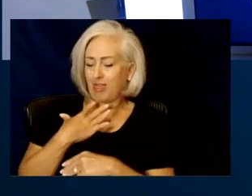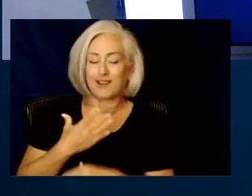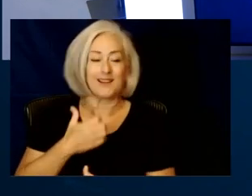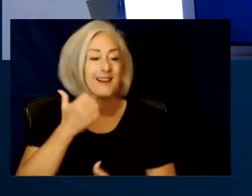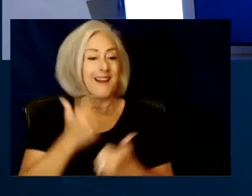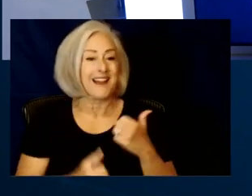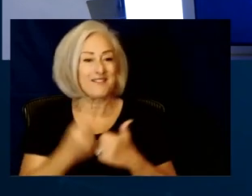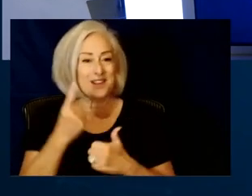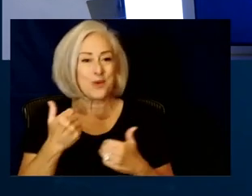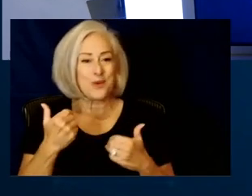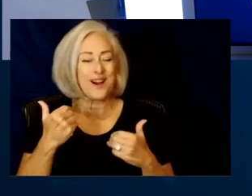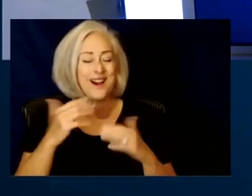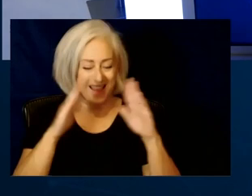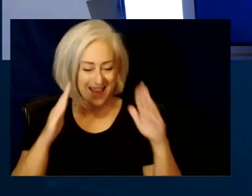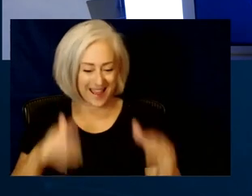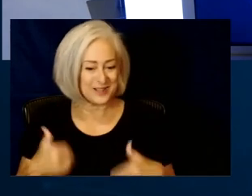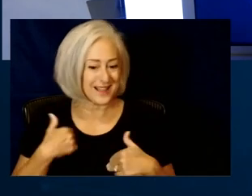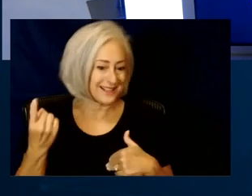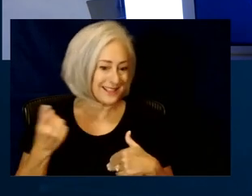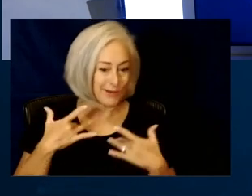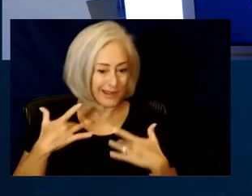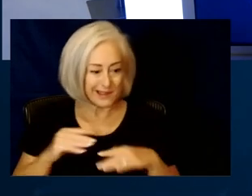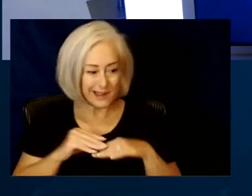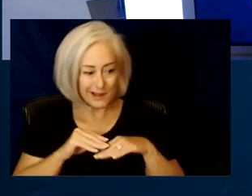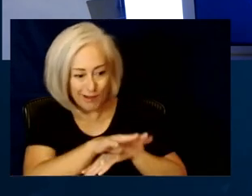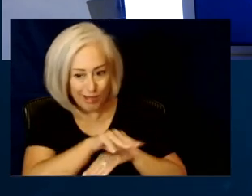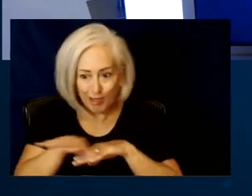Trojan horse, as they say, so